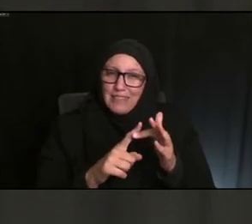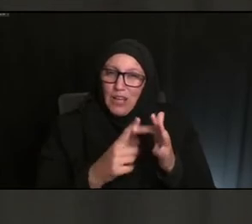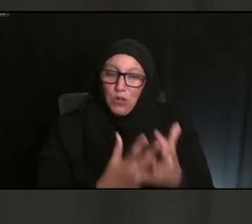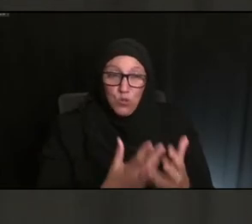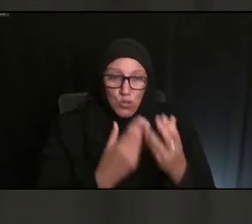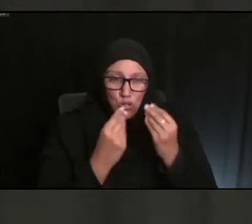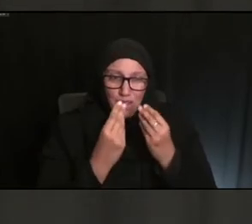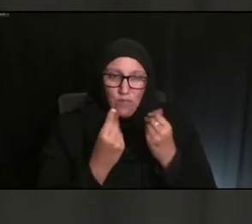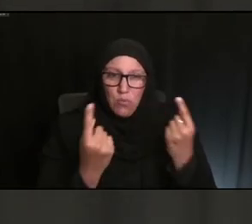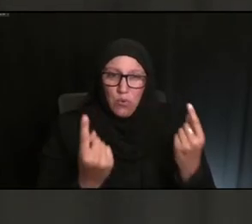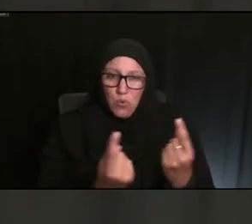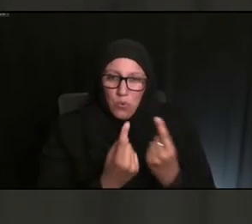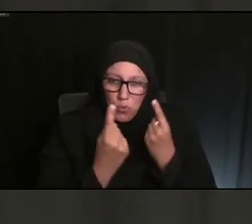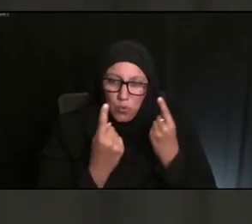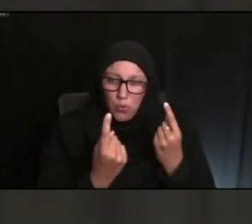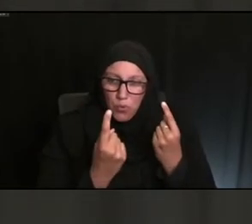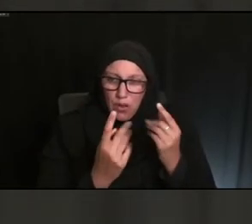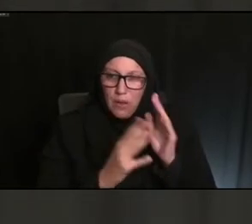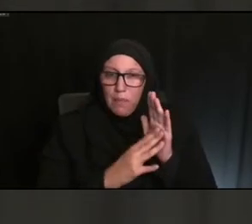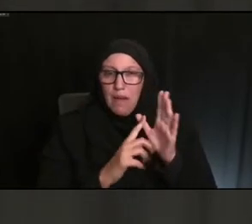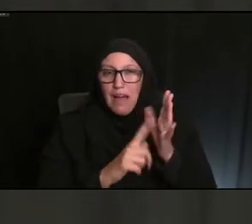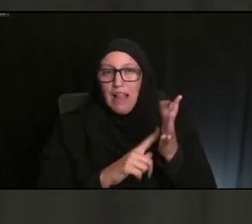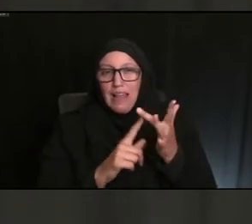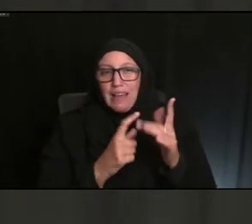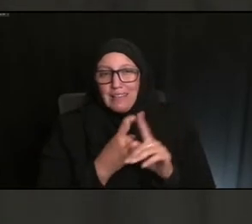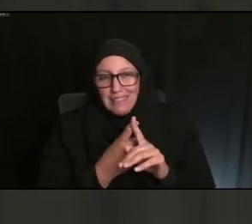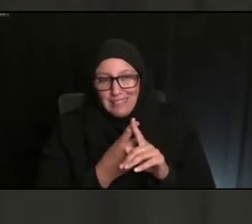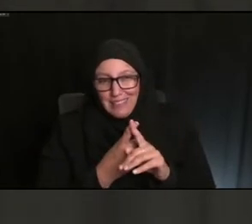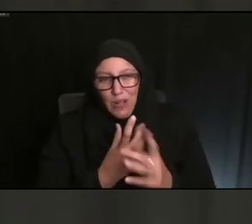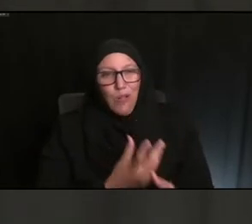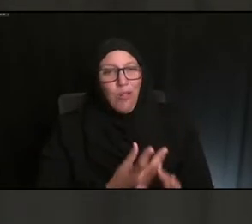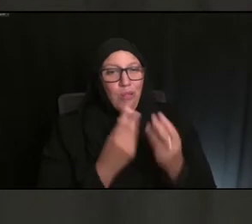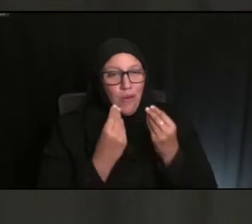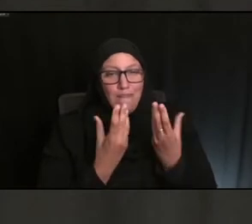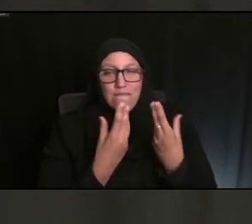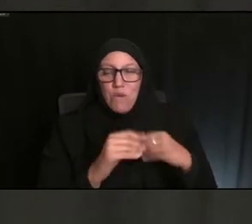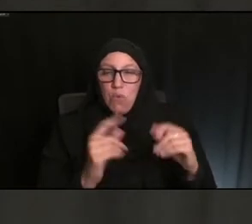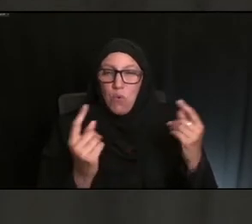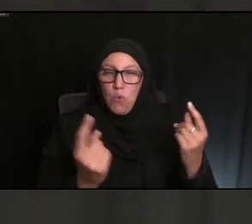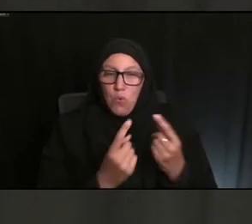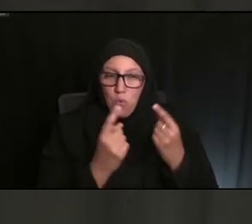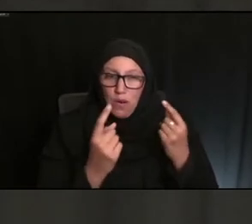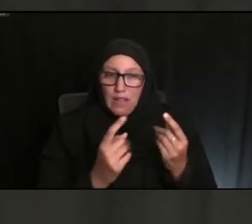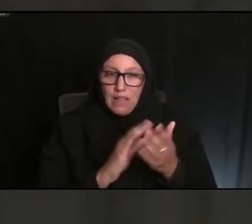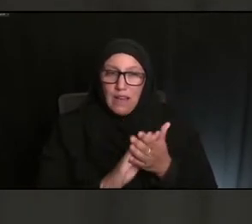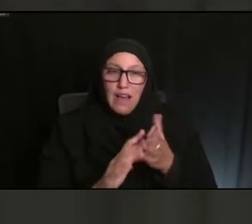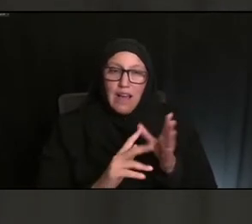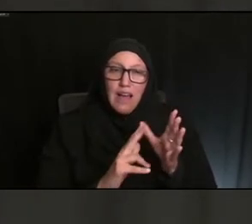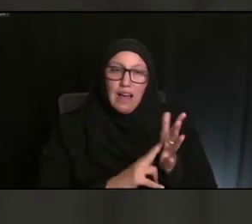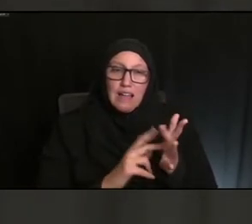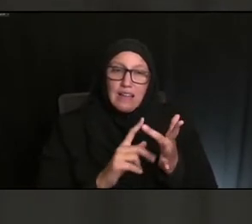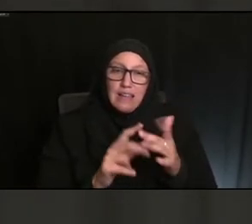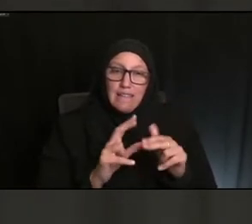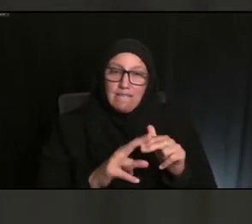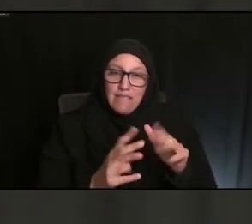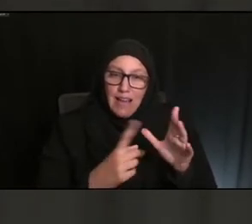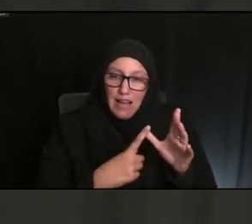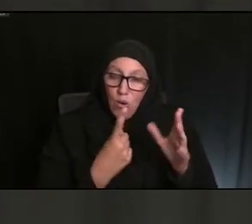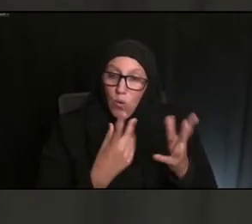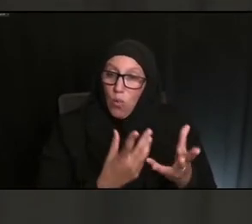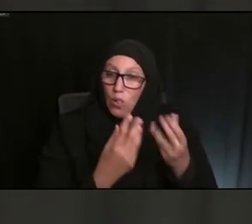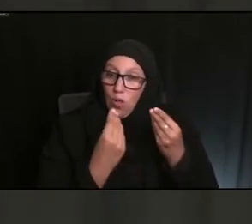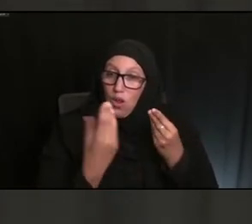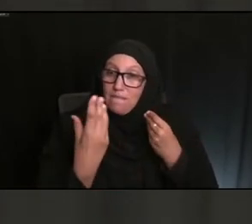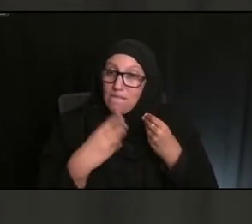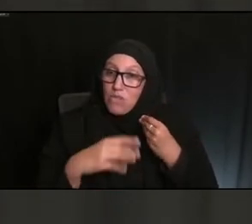student of al-Maliki, who was the student of Abu Hanifa, who was the student of Ja'far